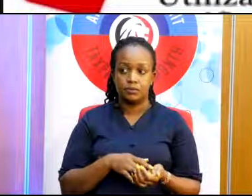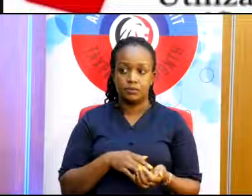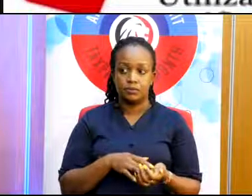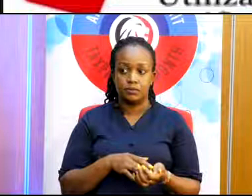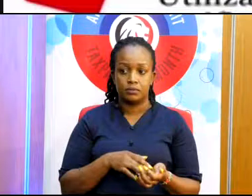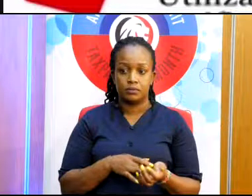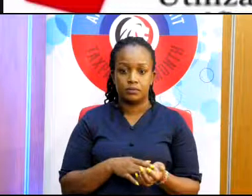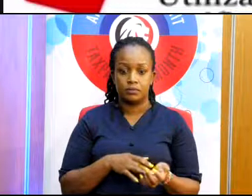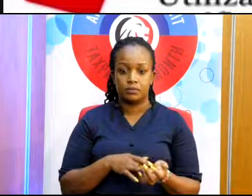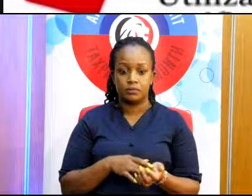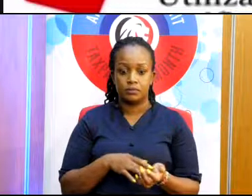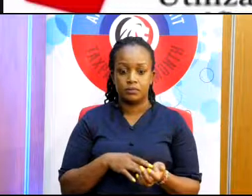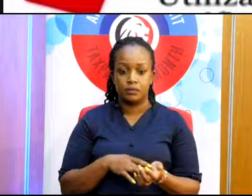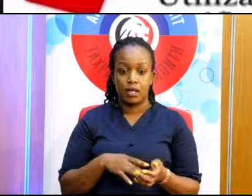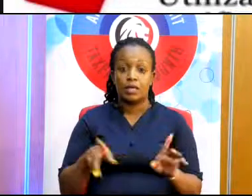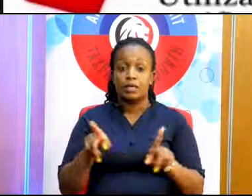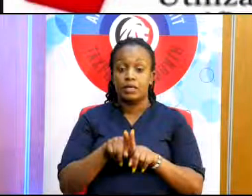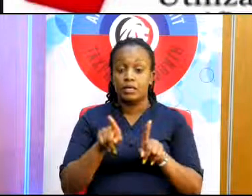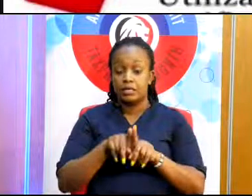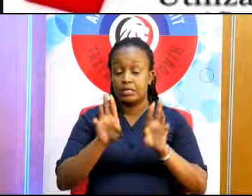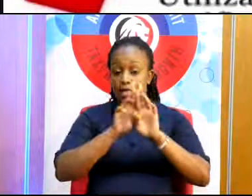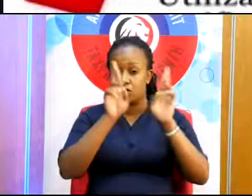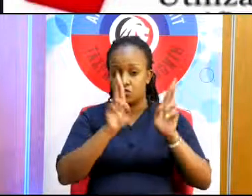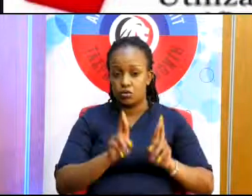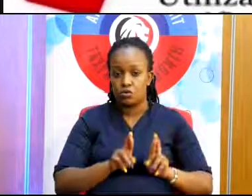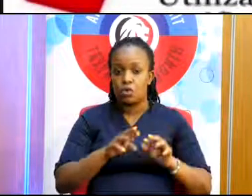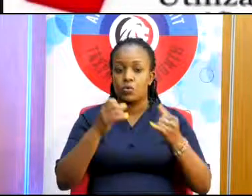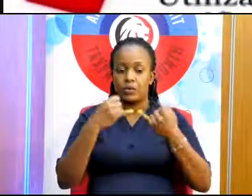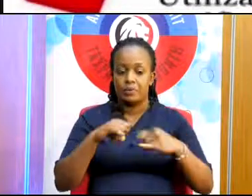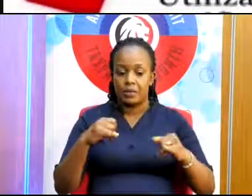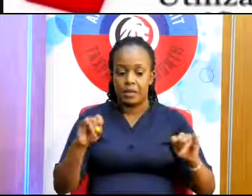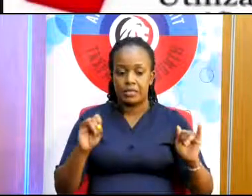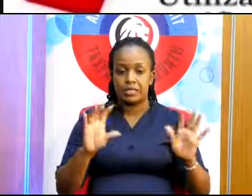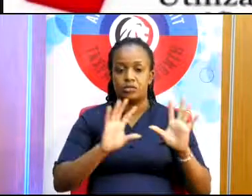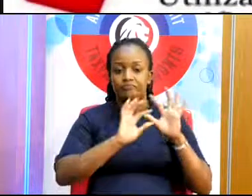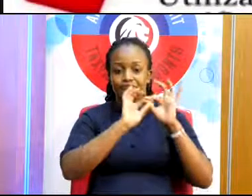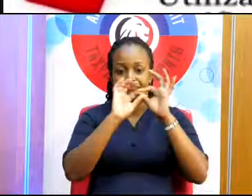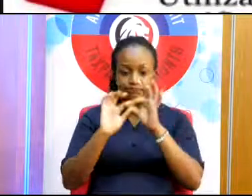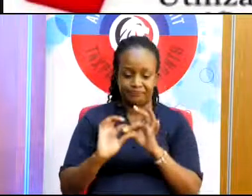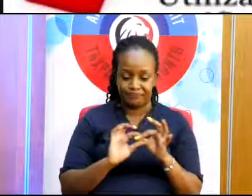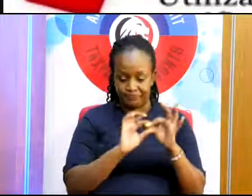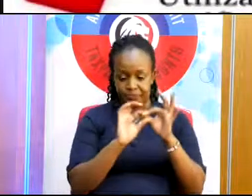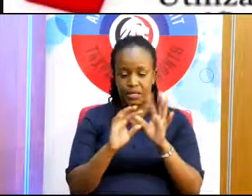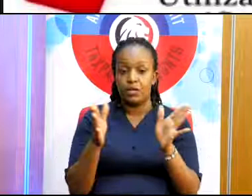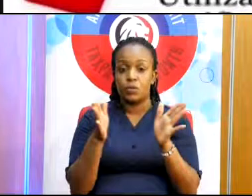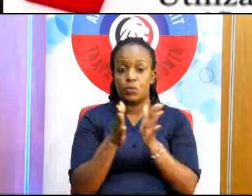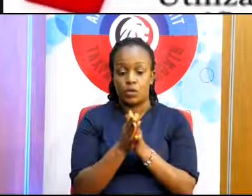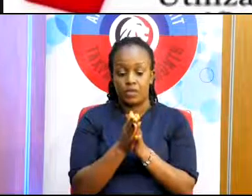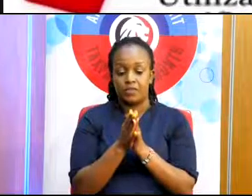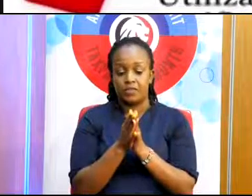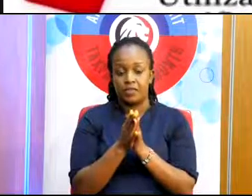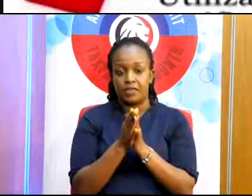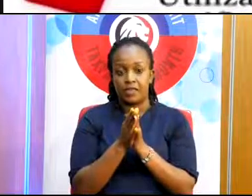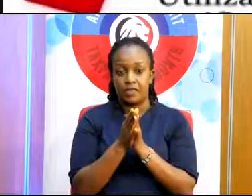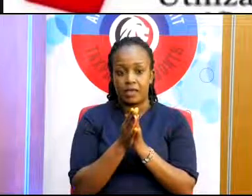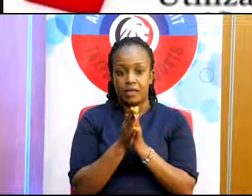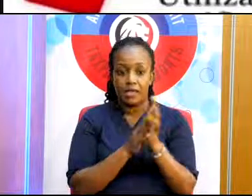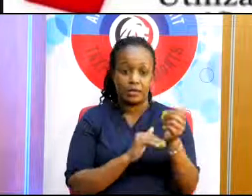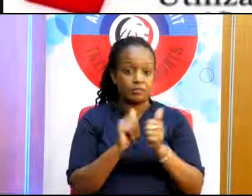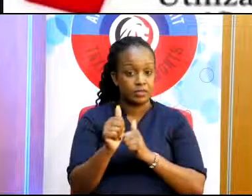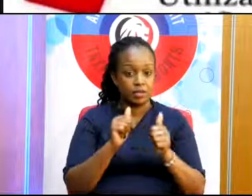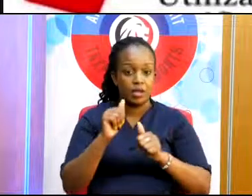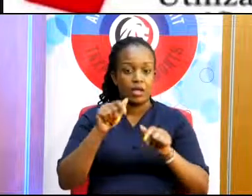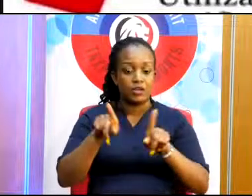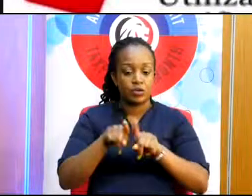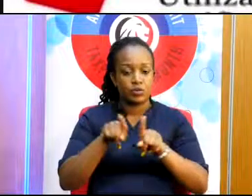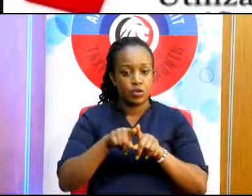As a region, we implemented jointly with the other EAC members what we call the guidelines, and I think Logan has also mentioned about guidelines, ATAF guidelines